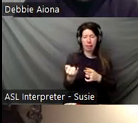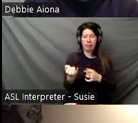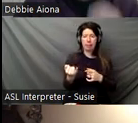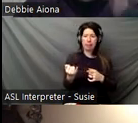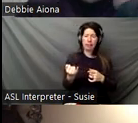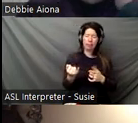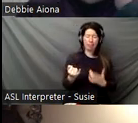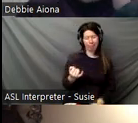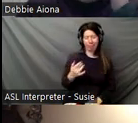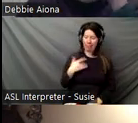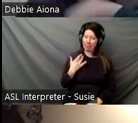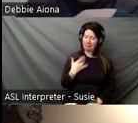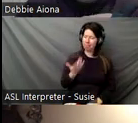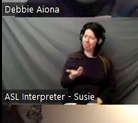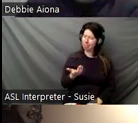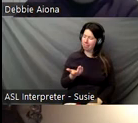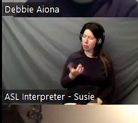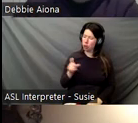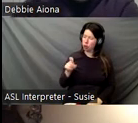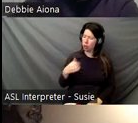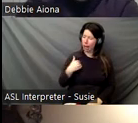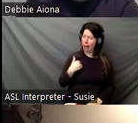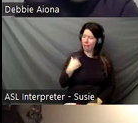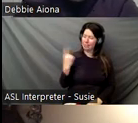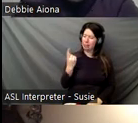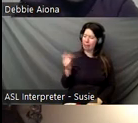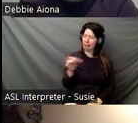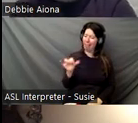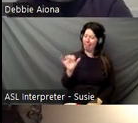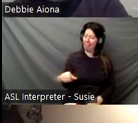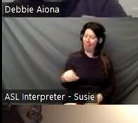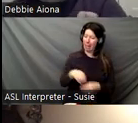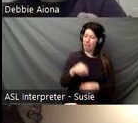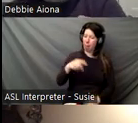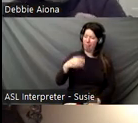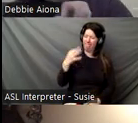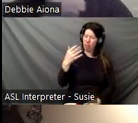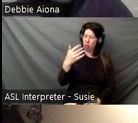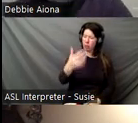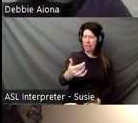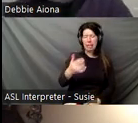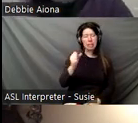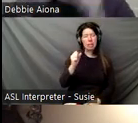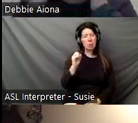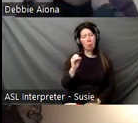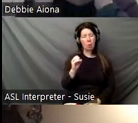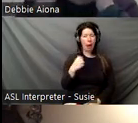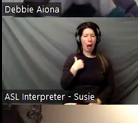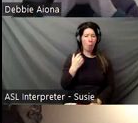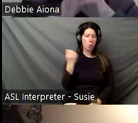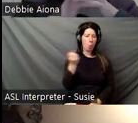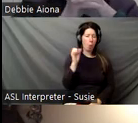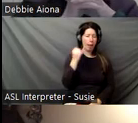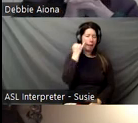sort of feels like it'd be good to have something like that in Portland at some point. So I'd like to keep that